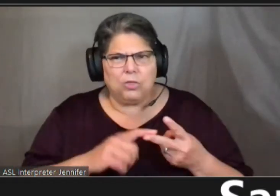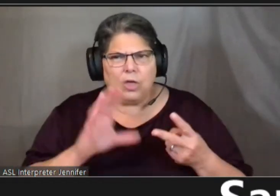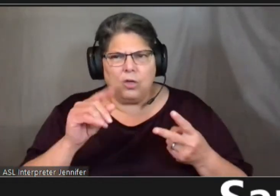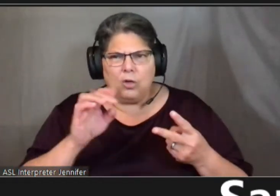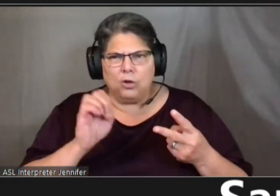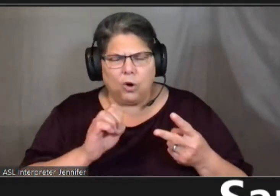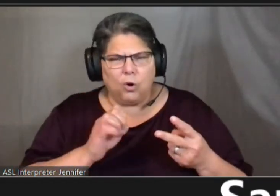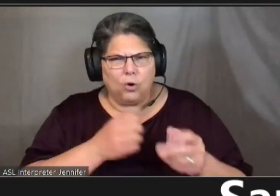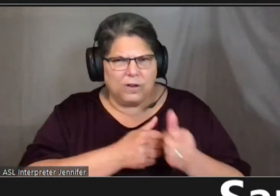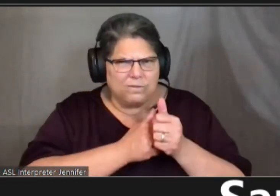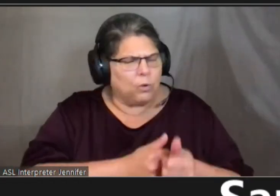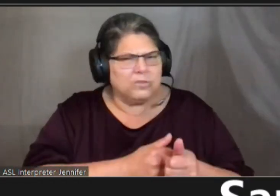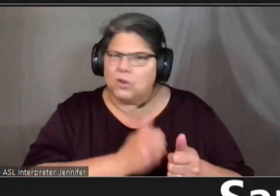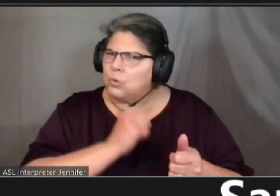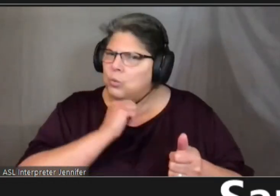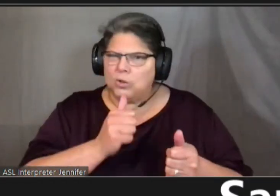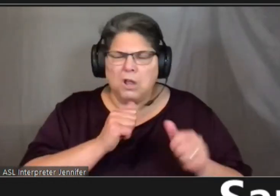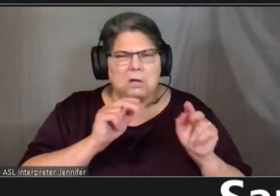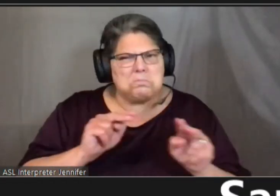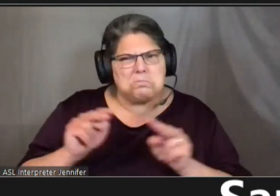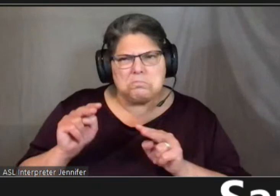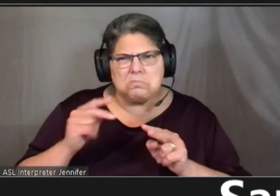outdoor concerts or movie theaters.